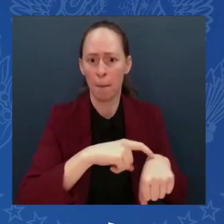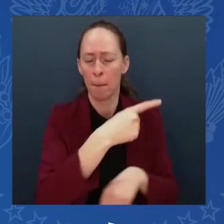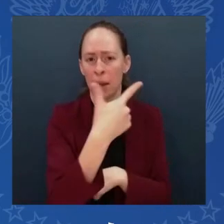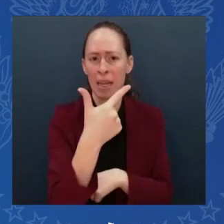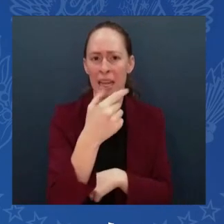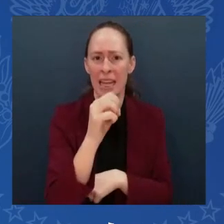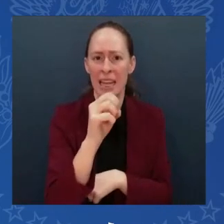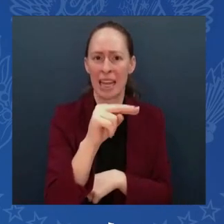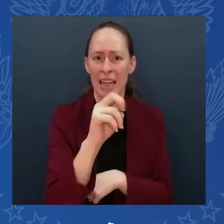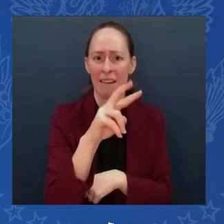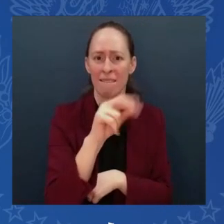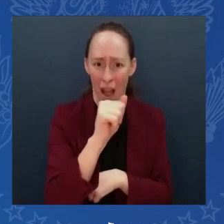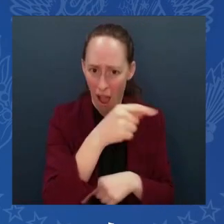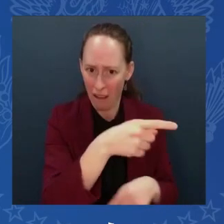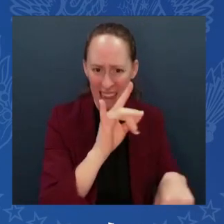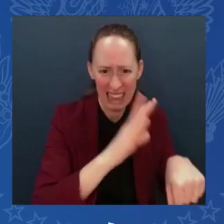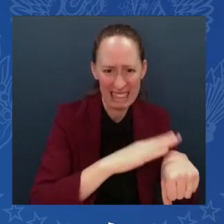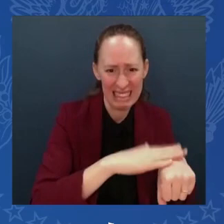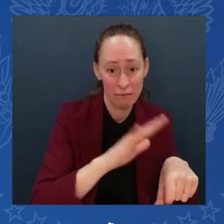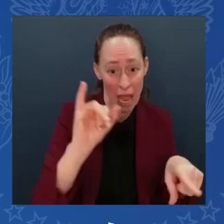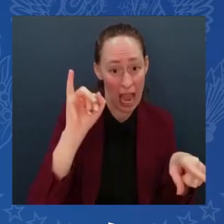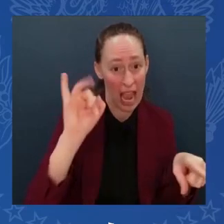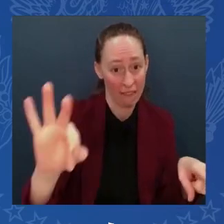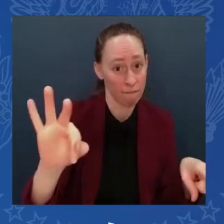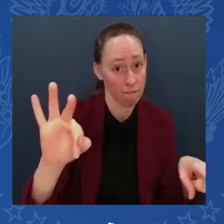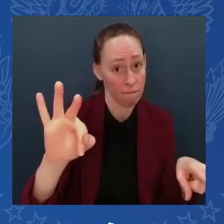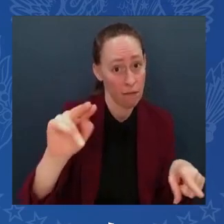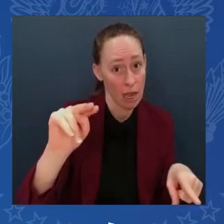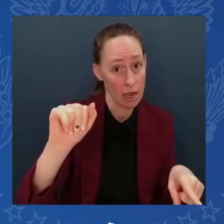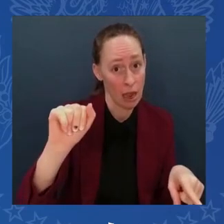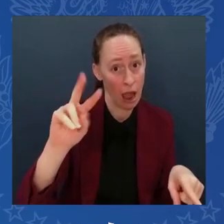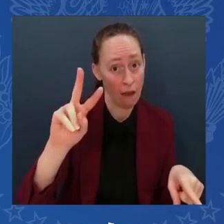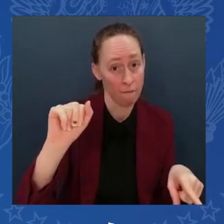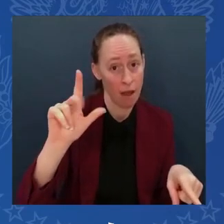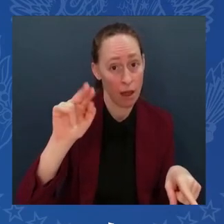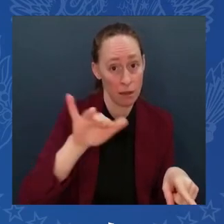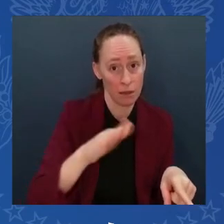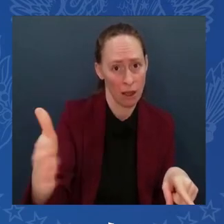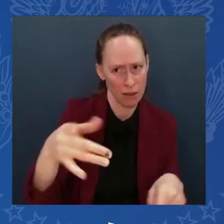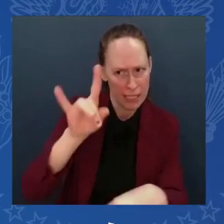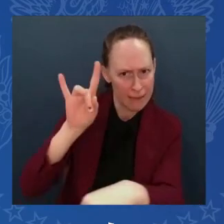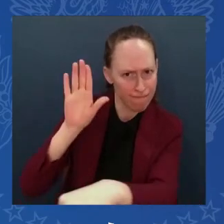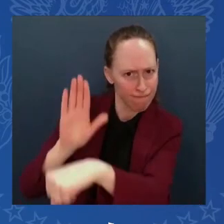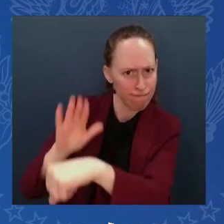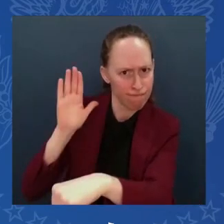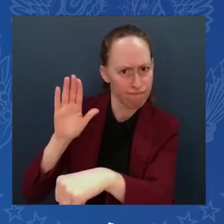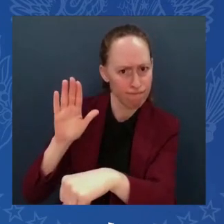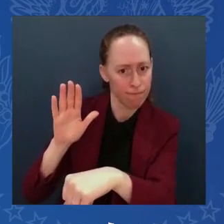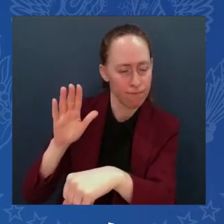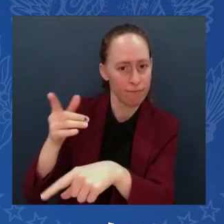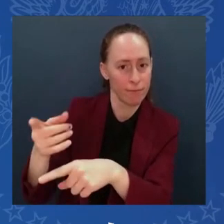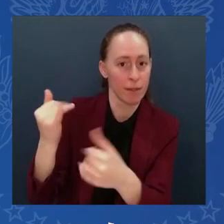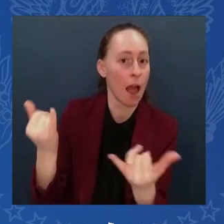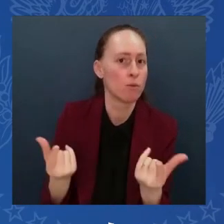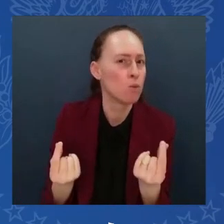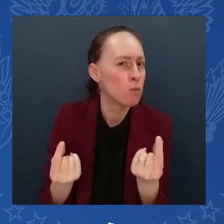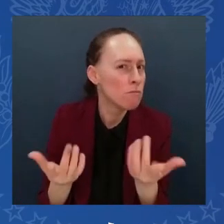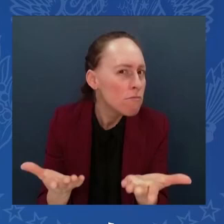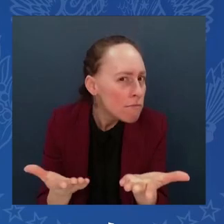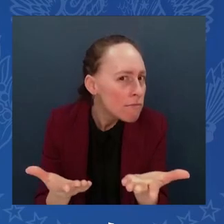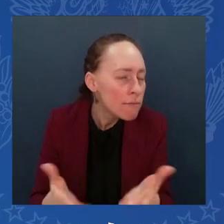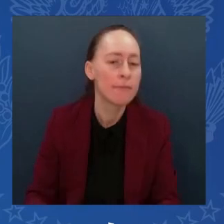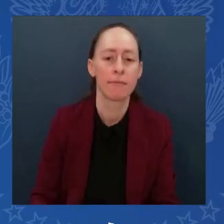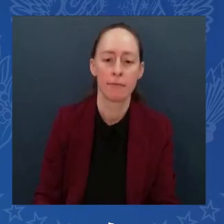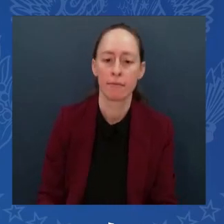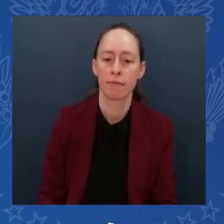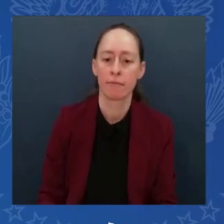custody. What consequences should he and Russia face? That was 3 years ago. In the meantime, they faced a hell of a lot of consequences. They've